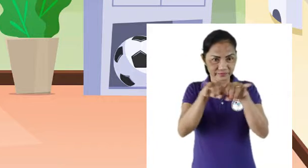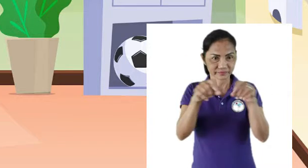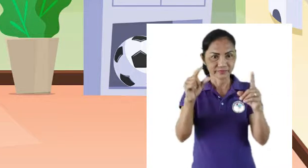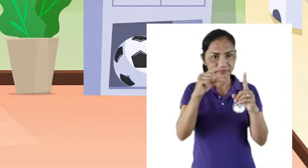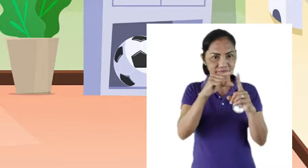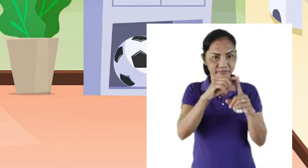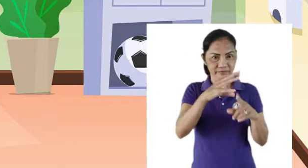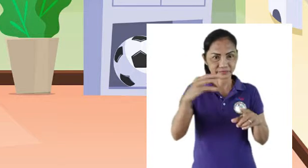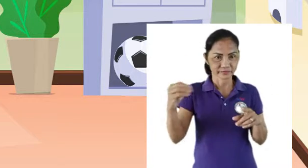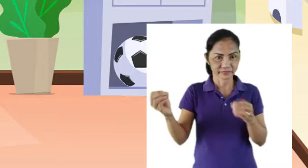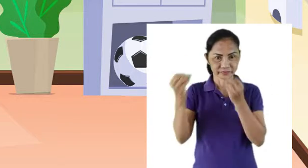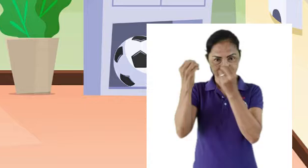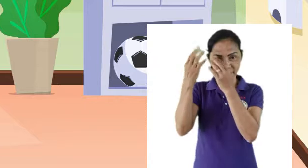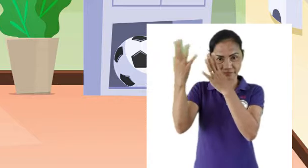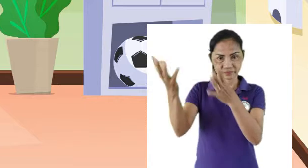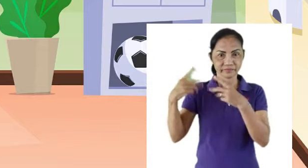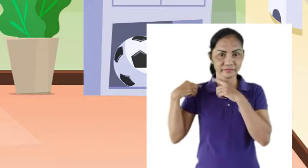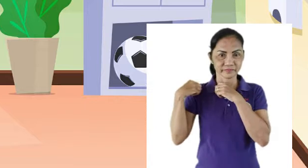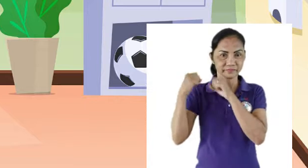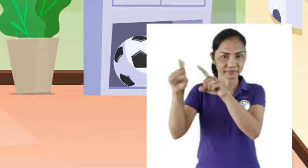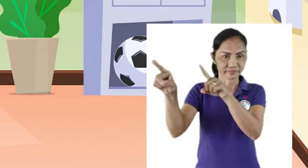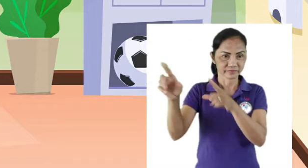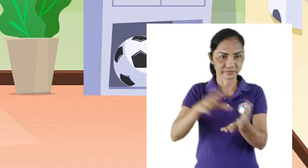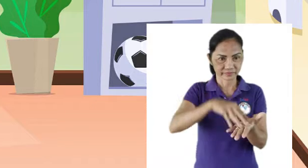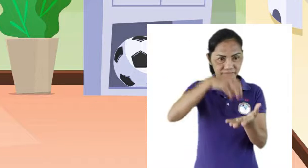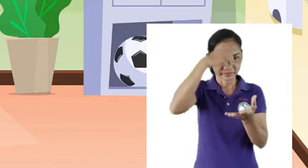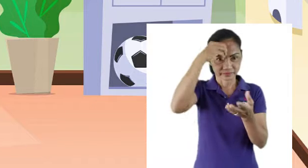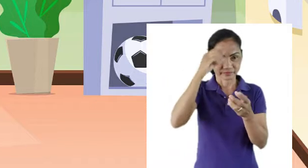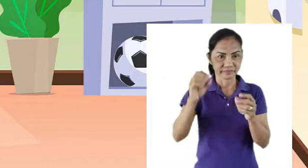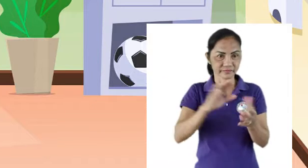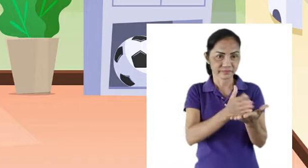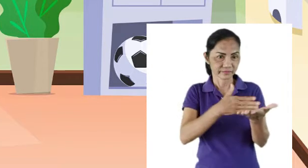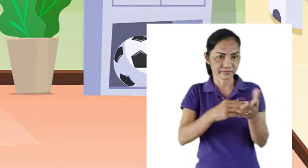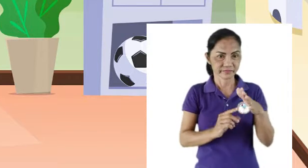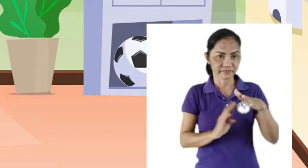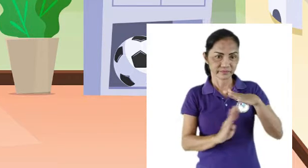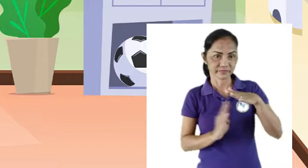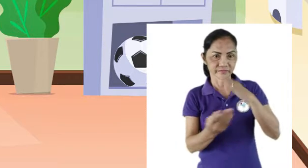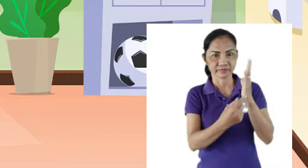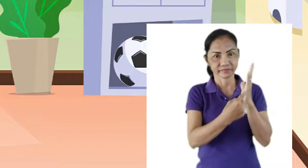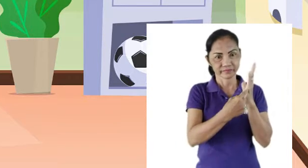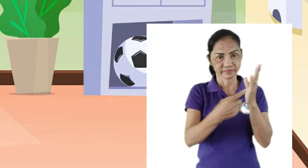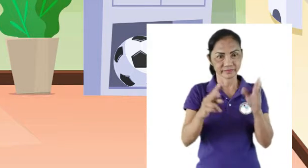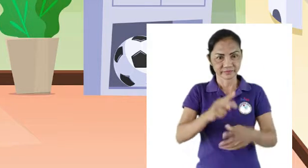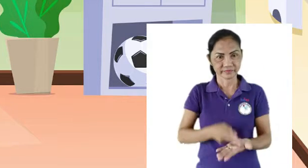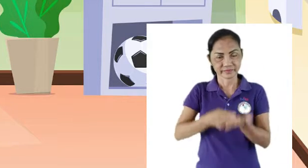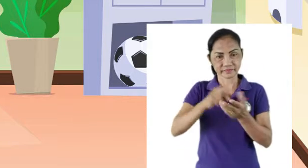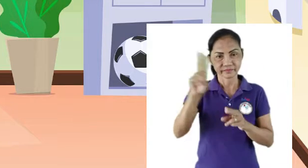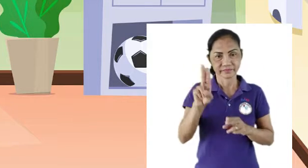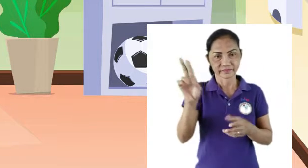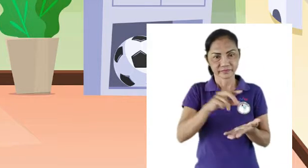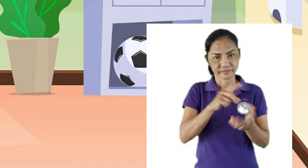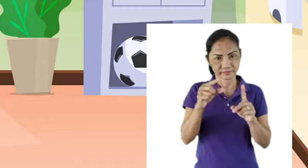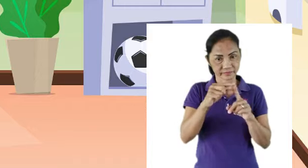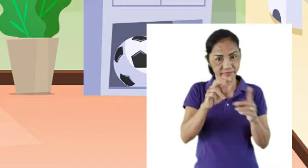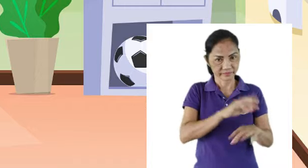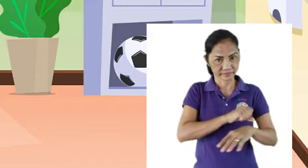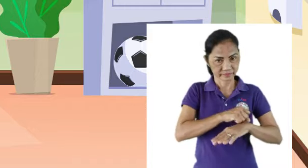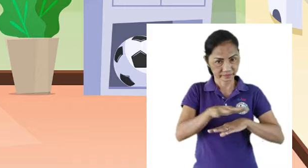You may write important terms and information since we will learn some basic tips to help you use words